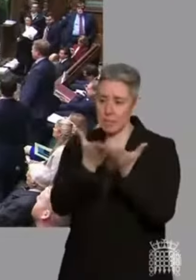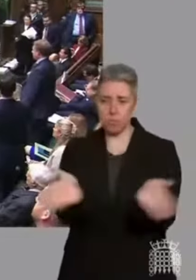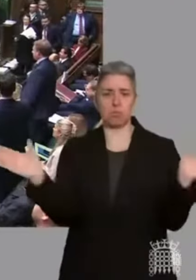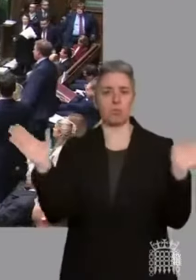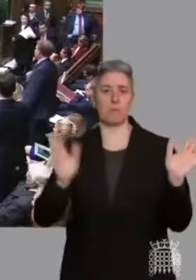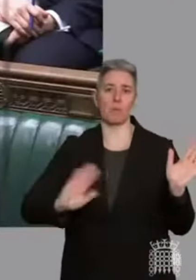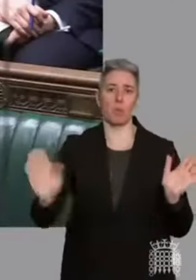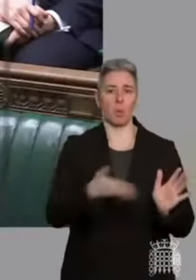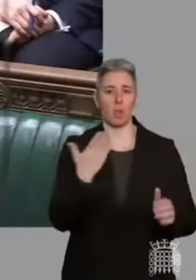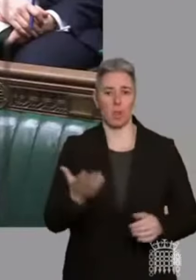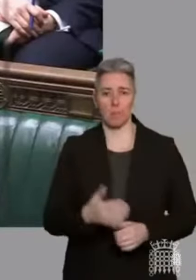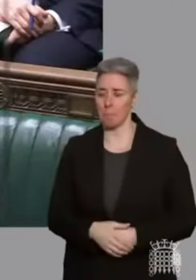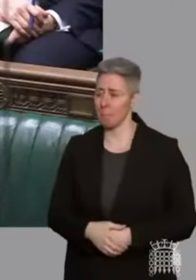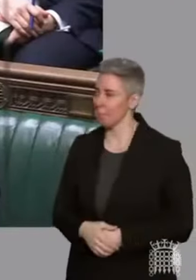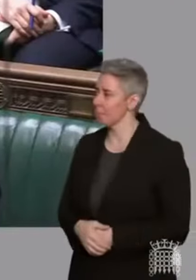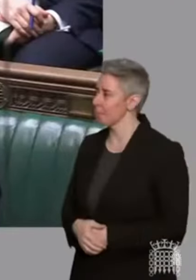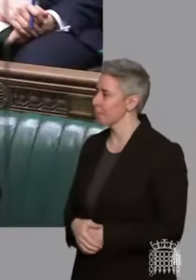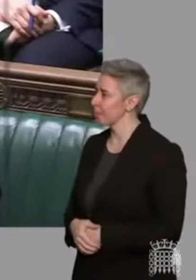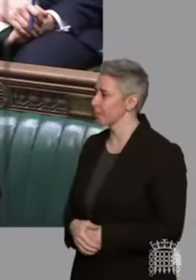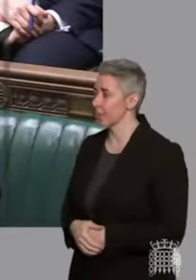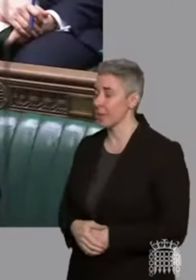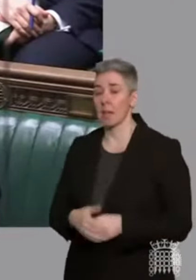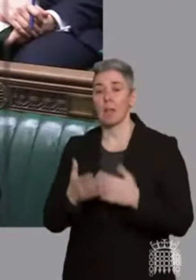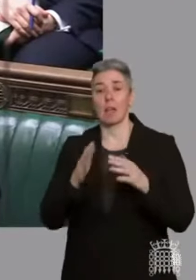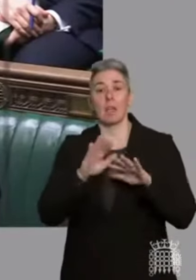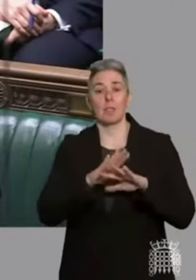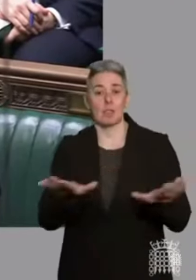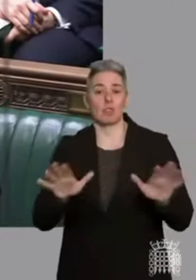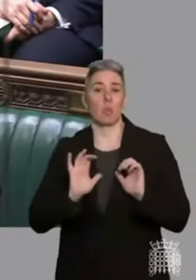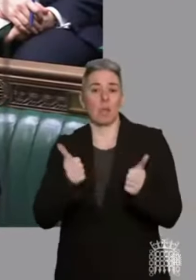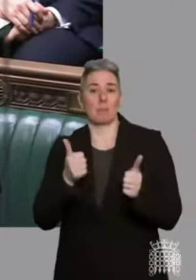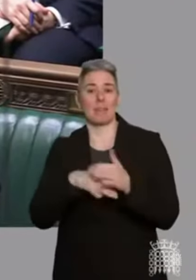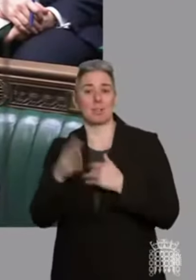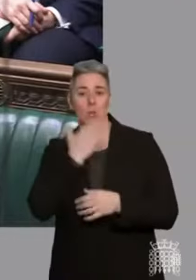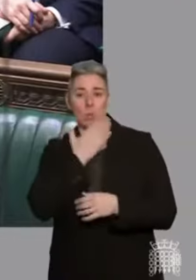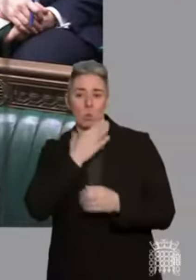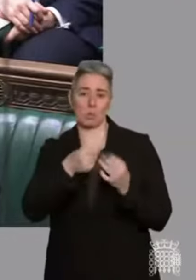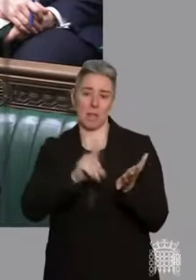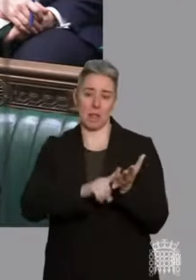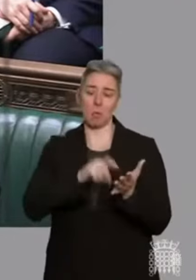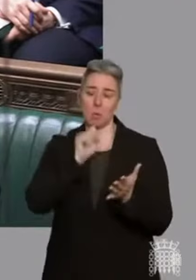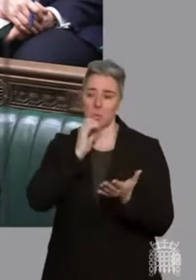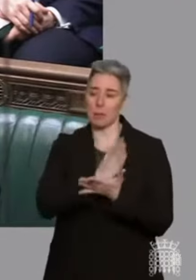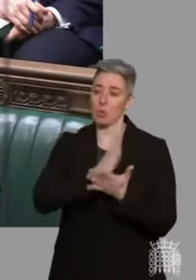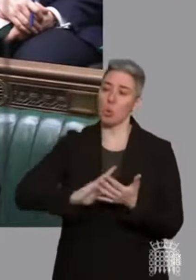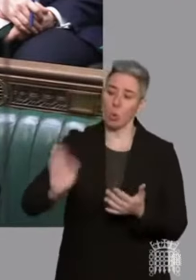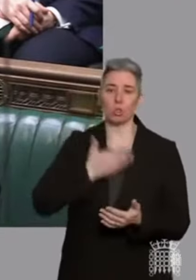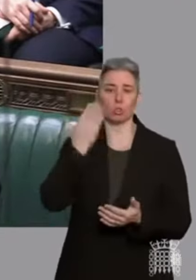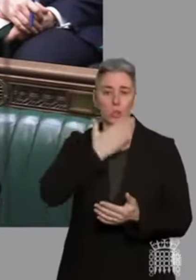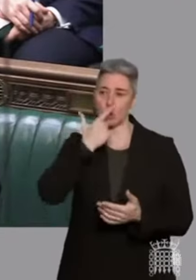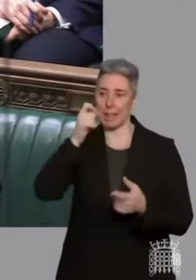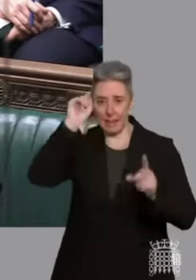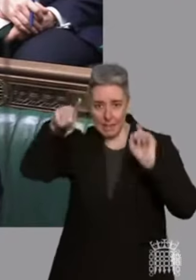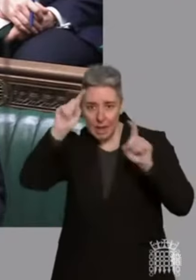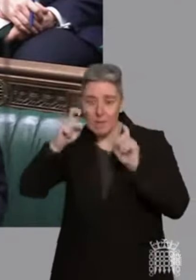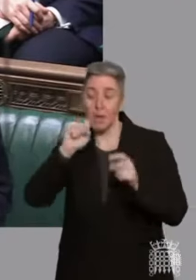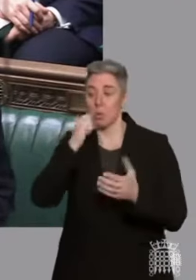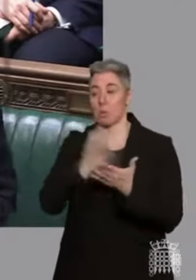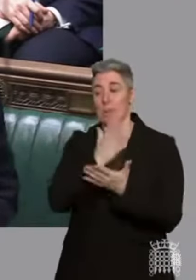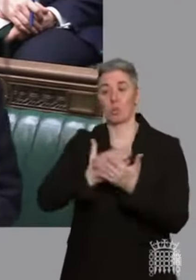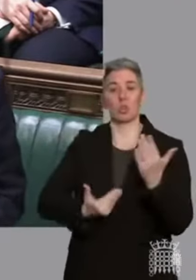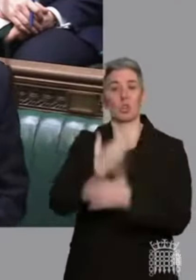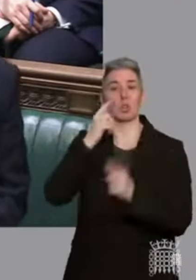Schools Bill will ensure that all schools can innovate, new teachers are qualified, and every child receives a consistent core education to